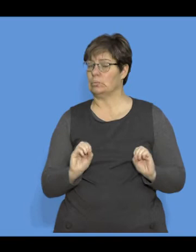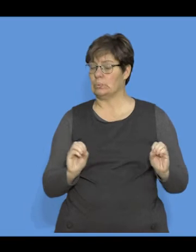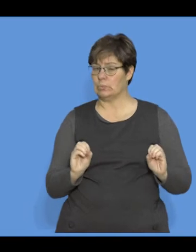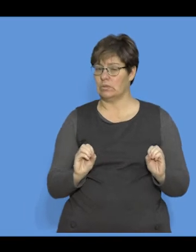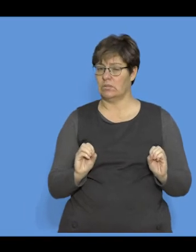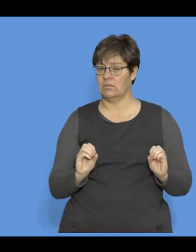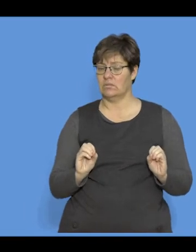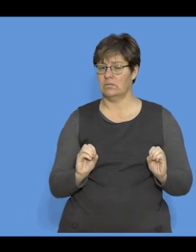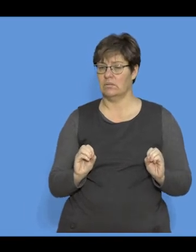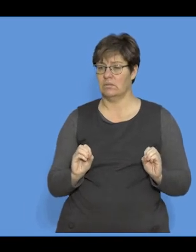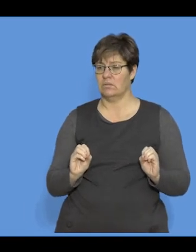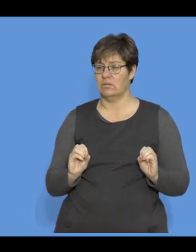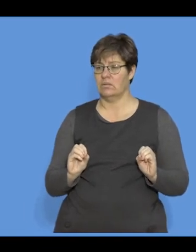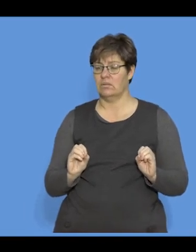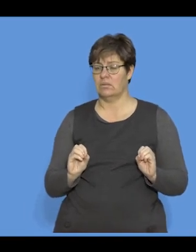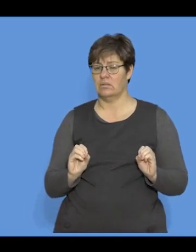that